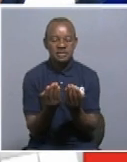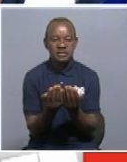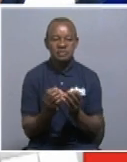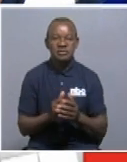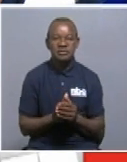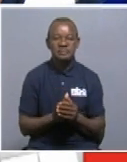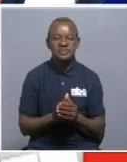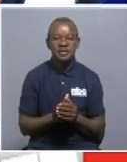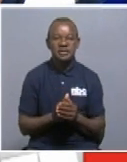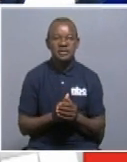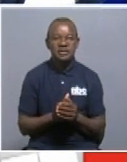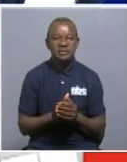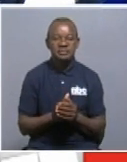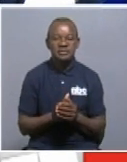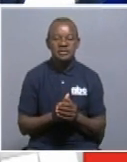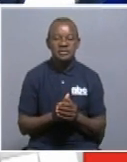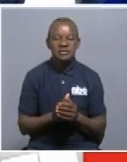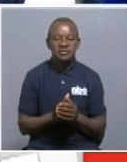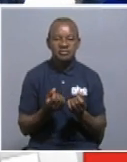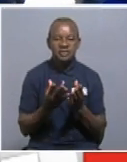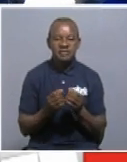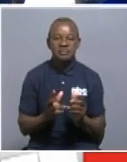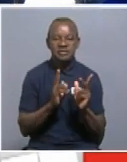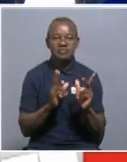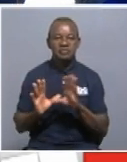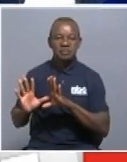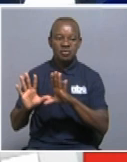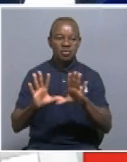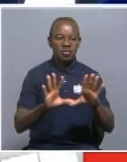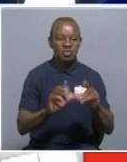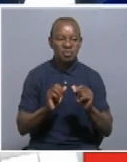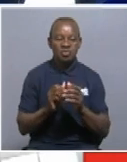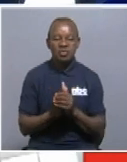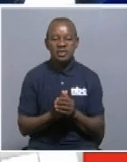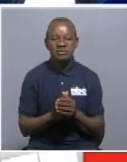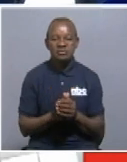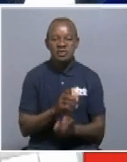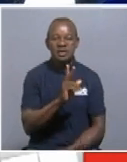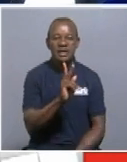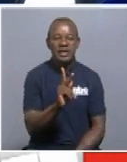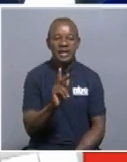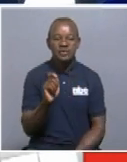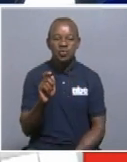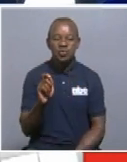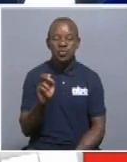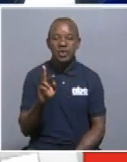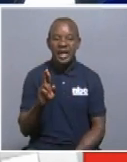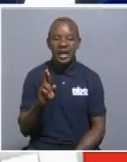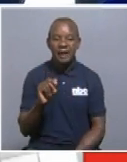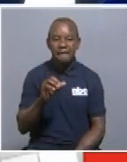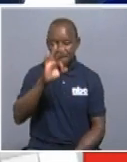police station to get permits reported that the police seemed a bit confused when issuing these